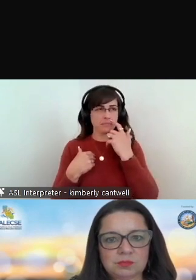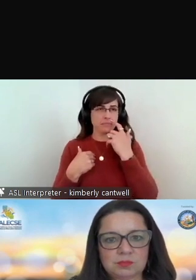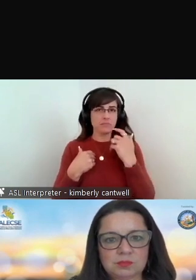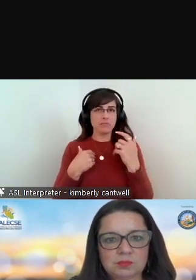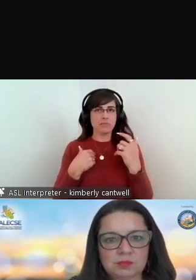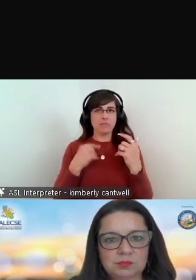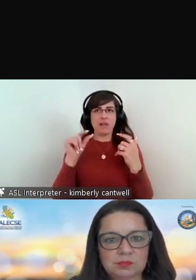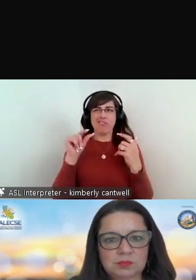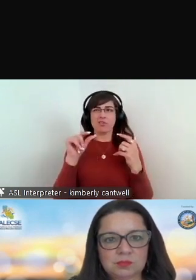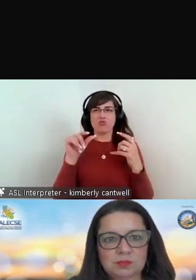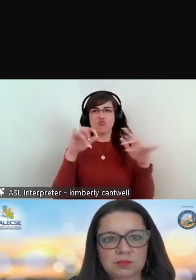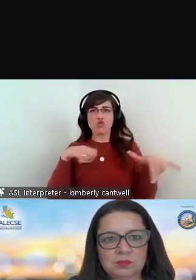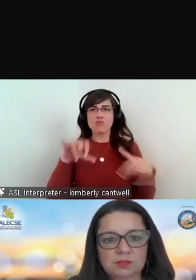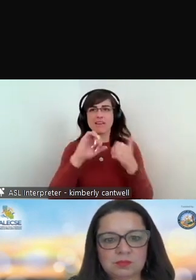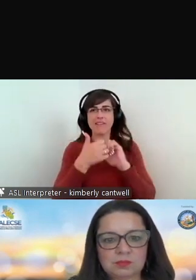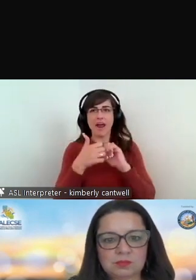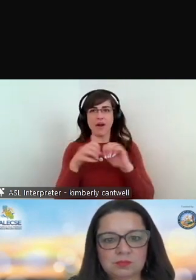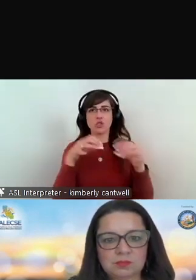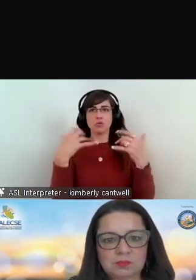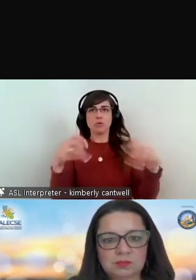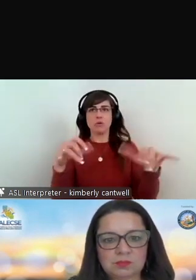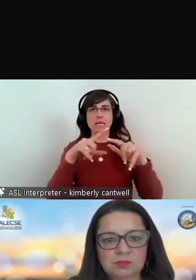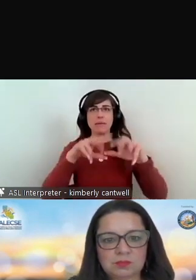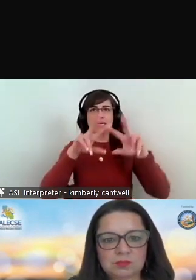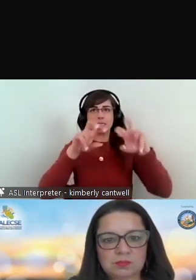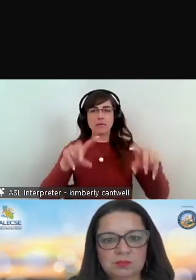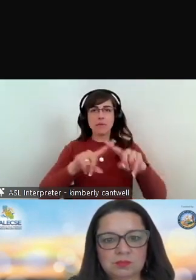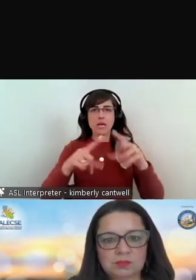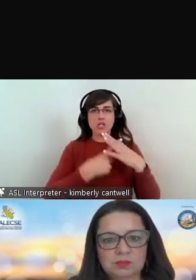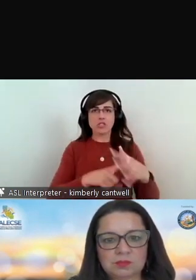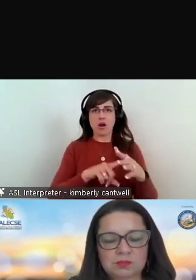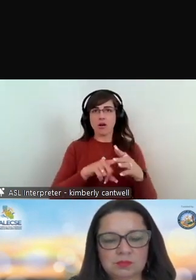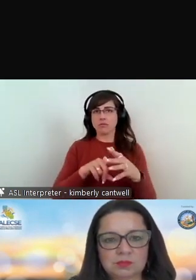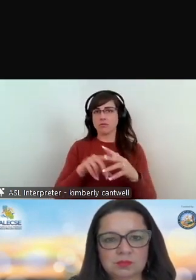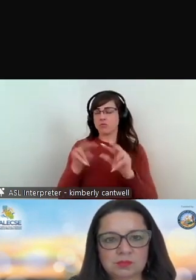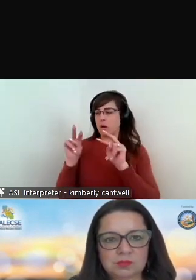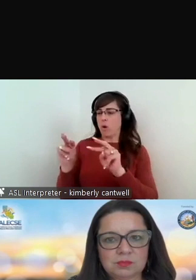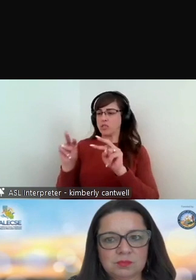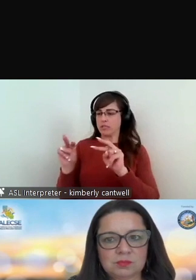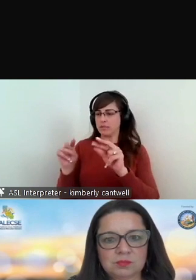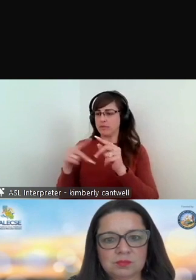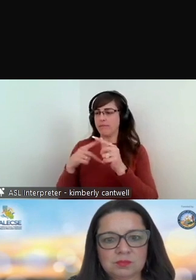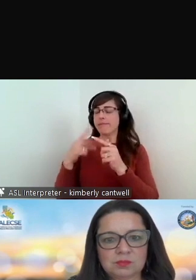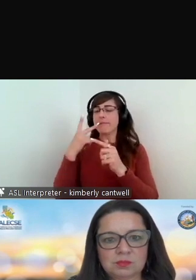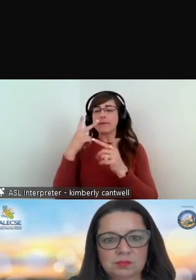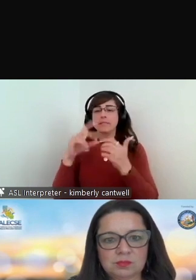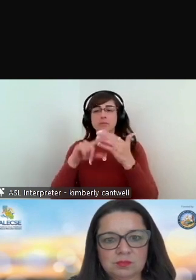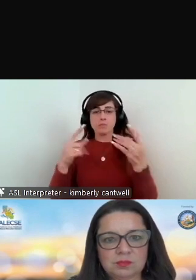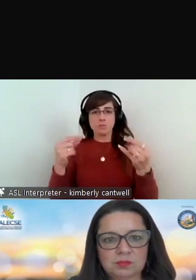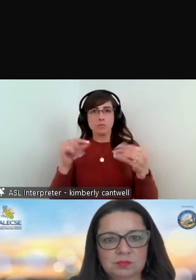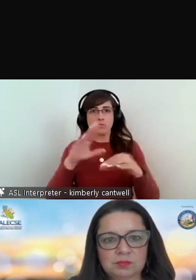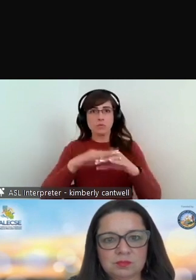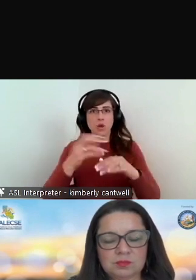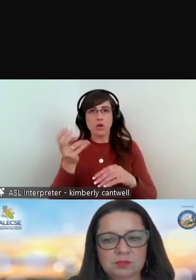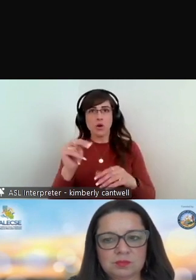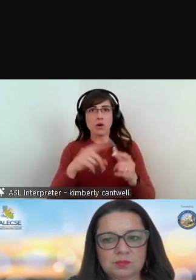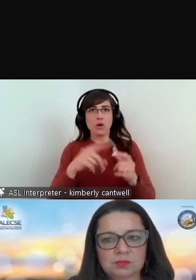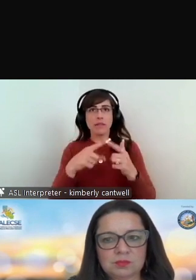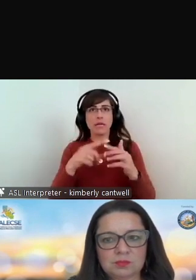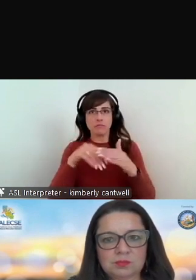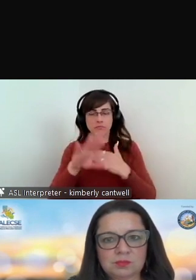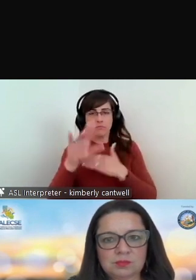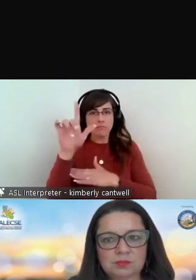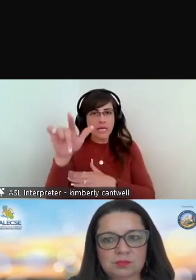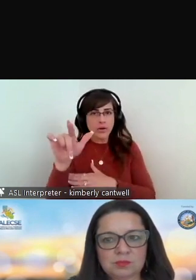a routine of how you can do a play-based assessment, but I start by watching and see what they do on their own, and then I'll enter later.